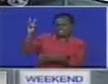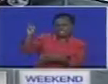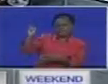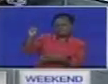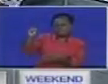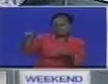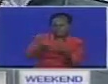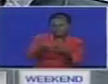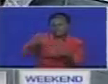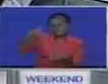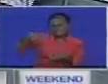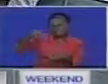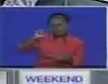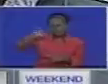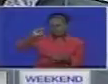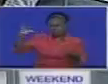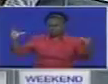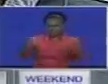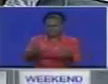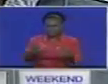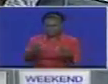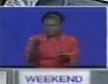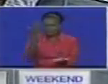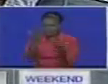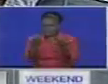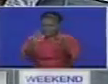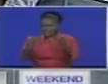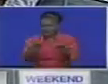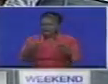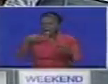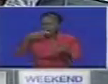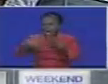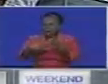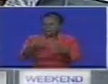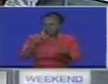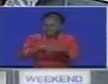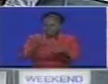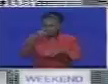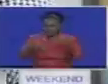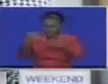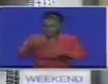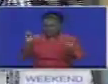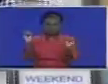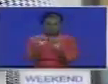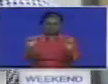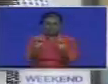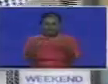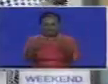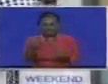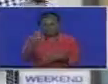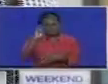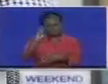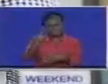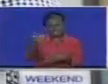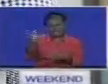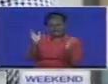the success of a political party, yeah, is not measured on how many times it does its elections or whatever you saw in